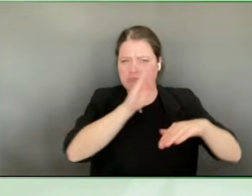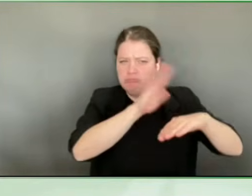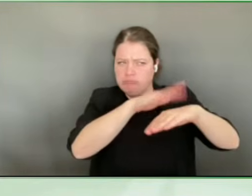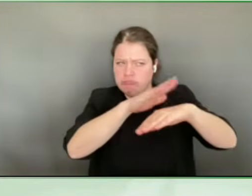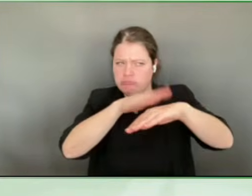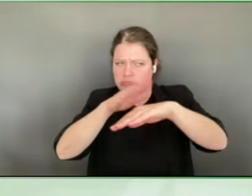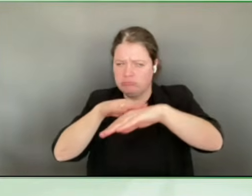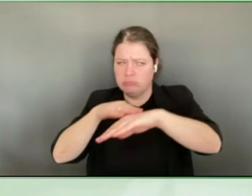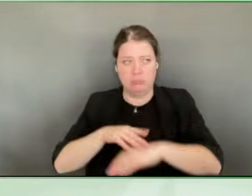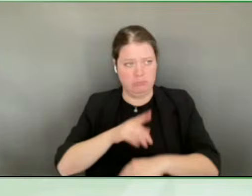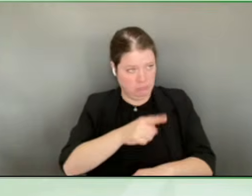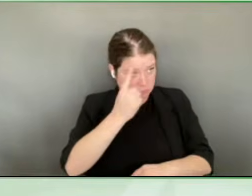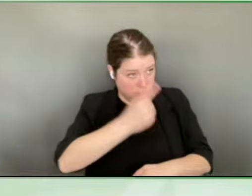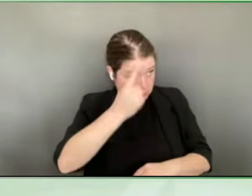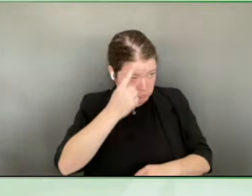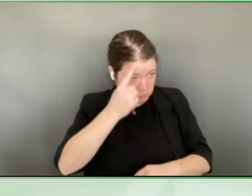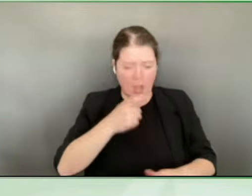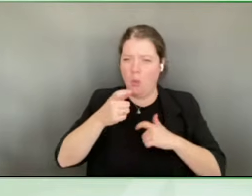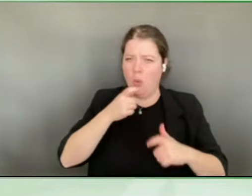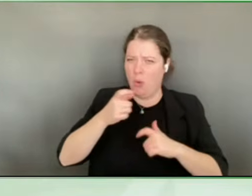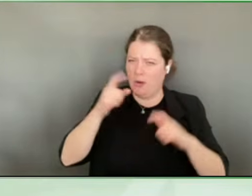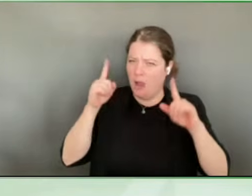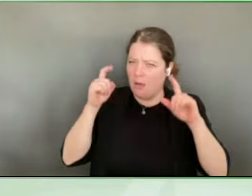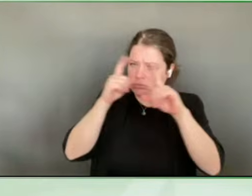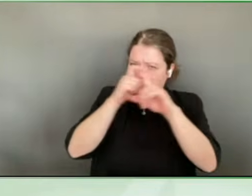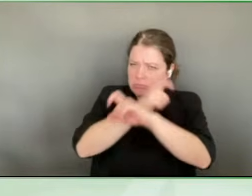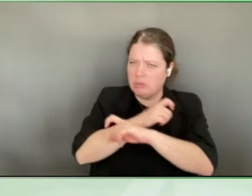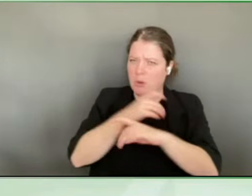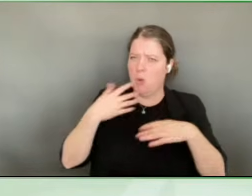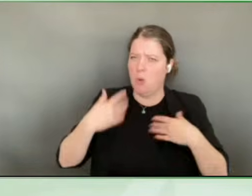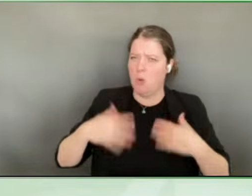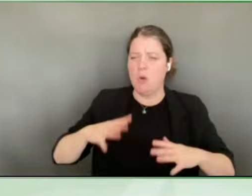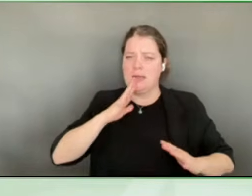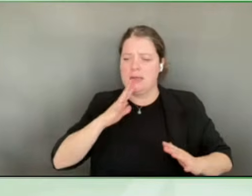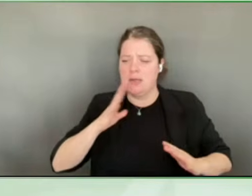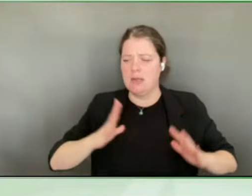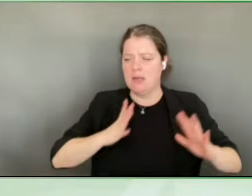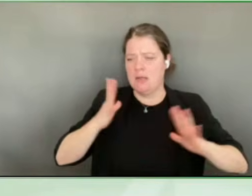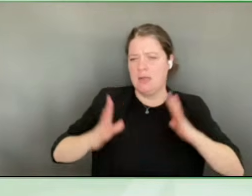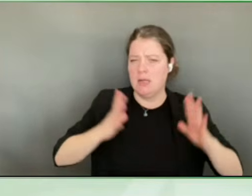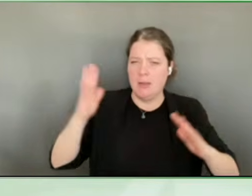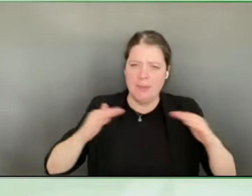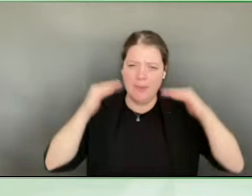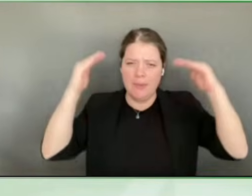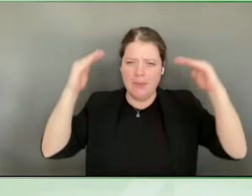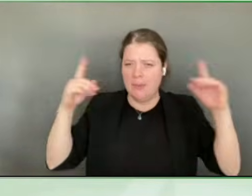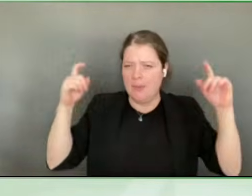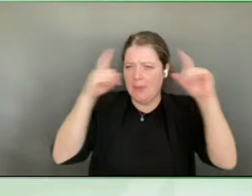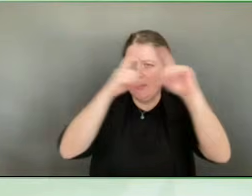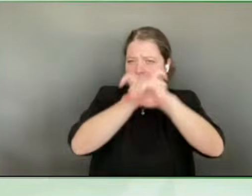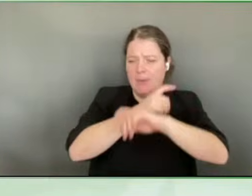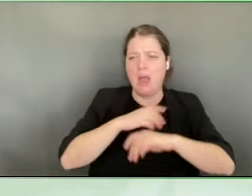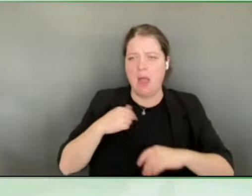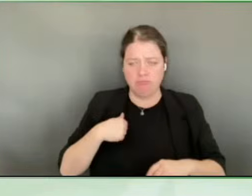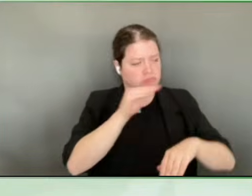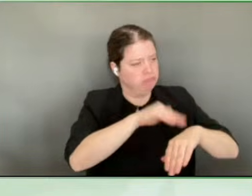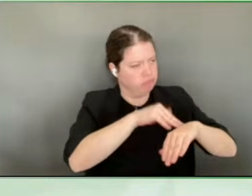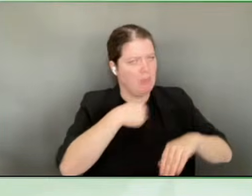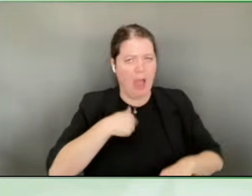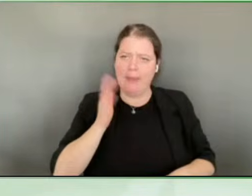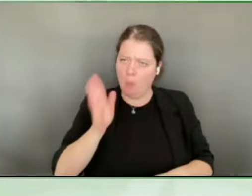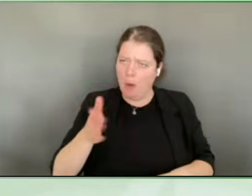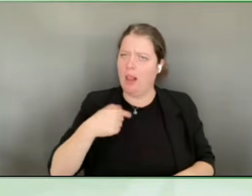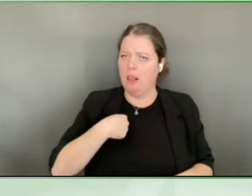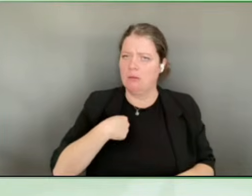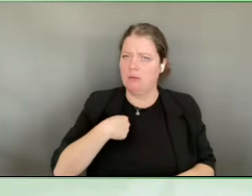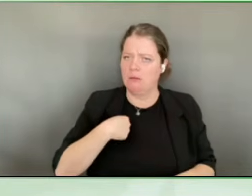hard words that are difficult to understand. And that is very sensible and very straightforward. And I don't think it's